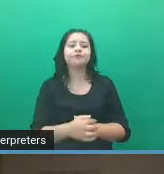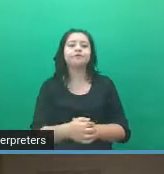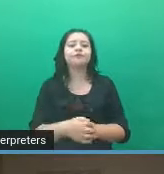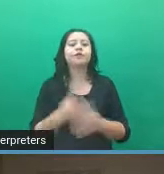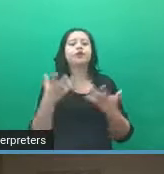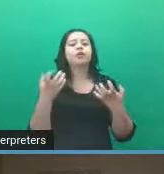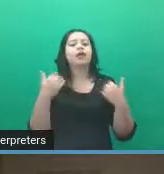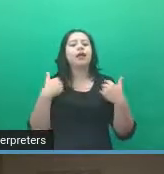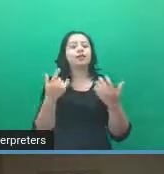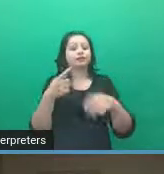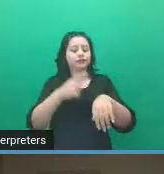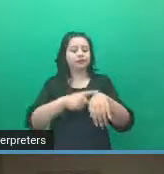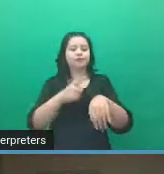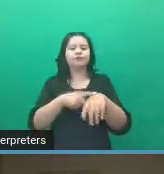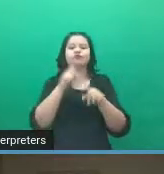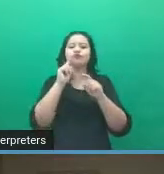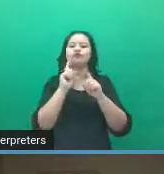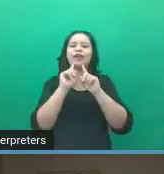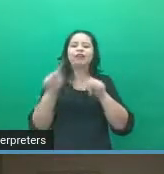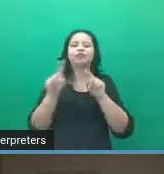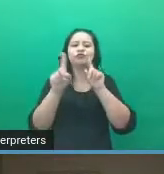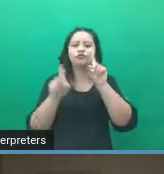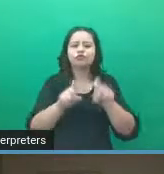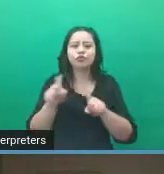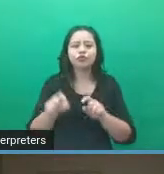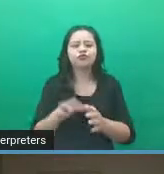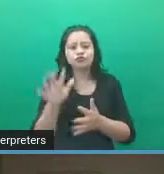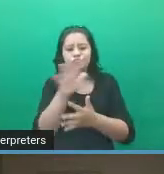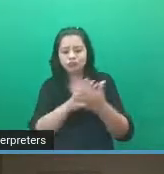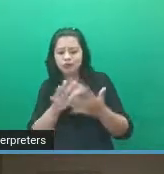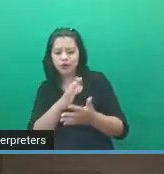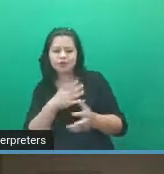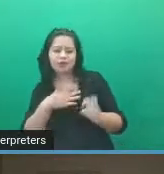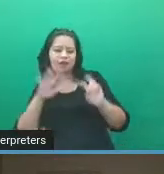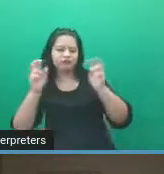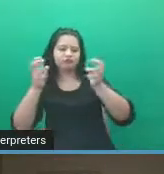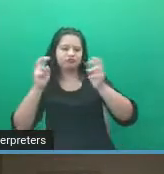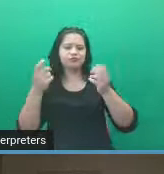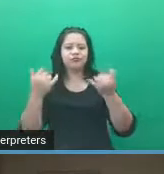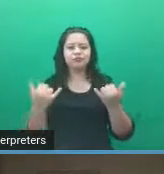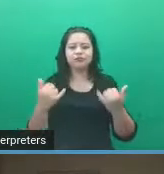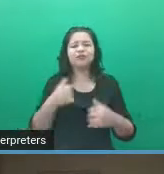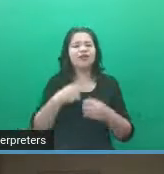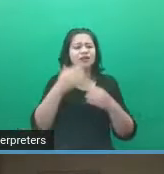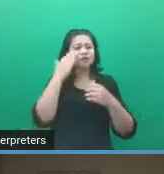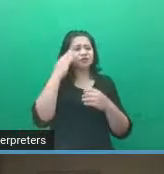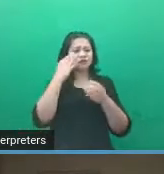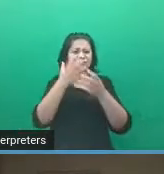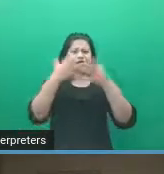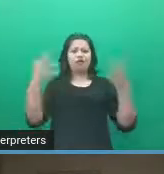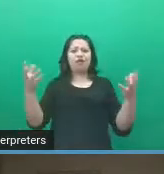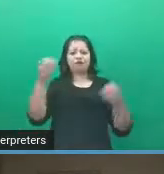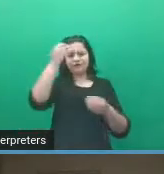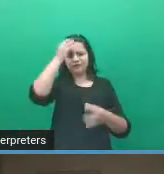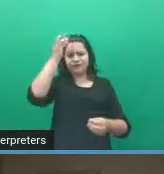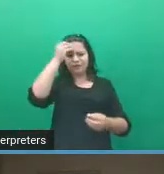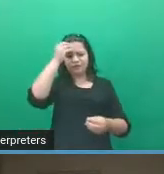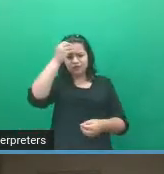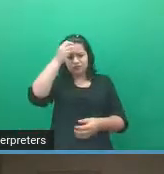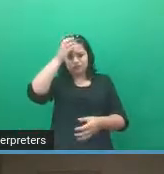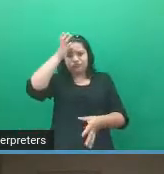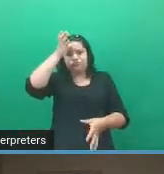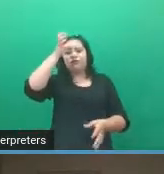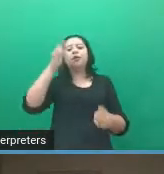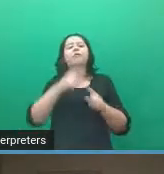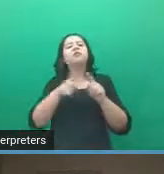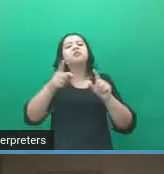time to answer questions around any of the topics that I covered today. I know there's a lot to take in, but you can really